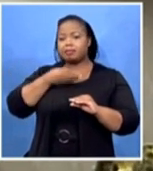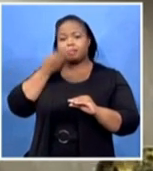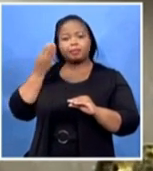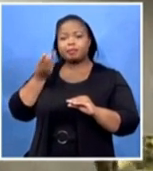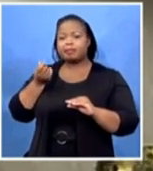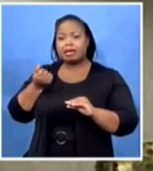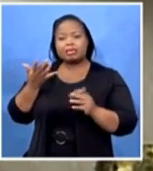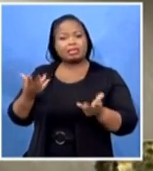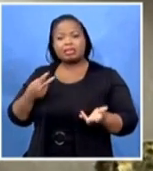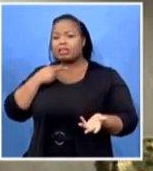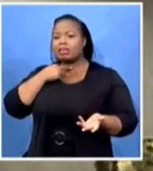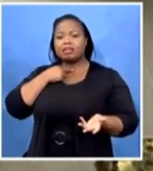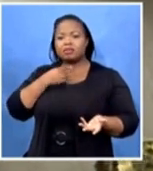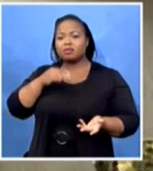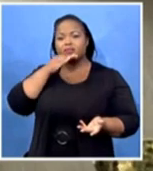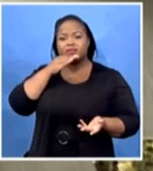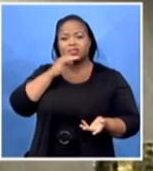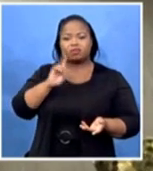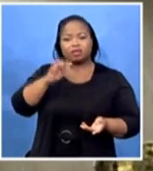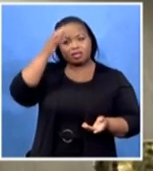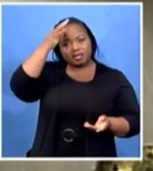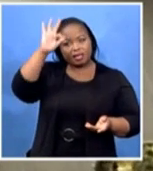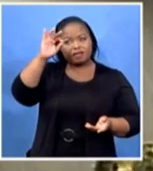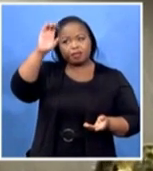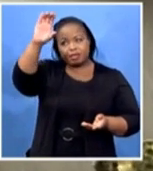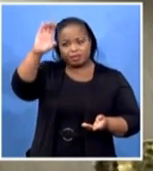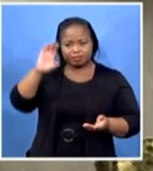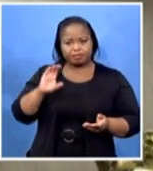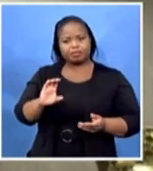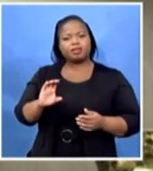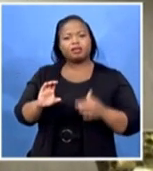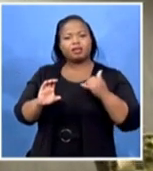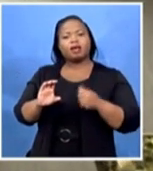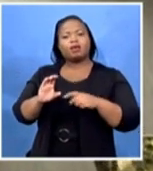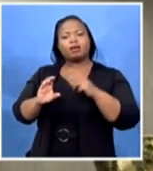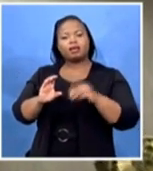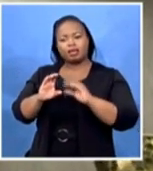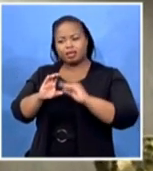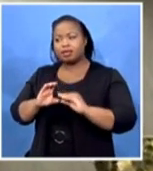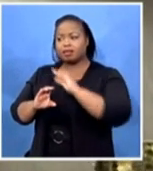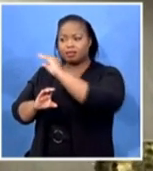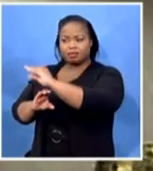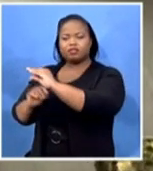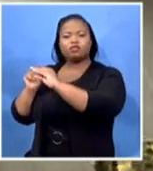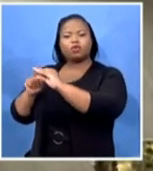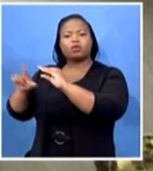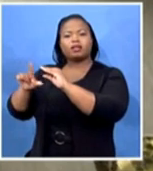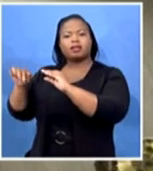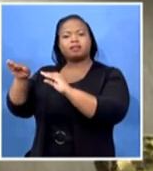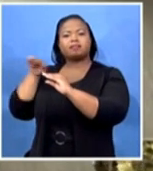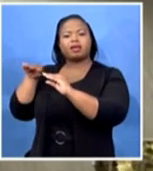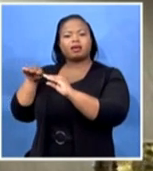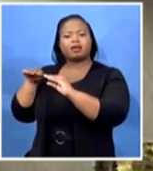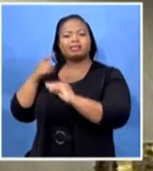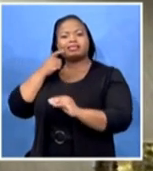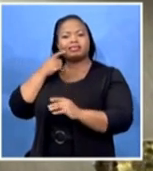to recapitalize Land Bank so that it can do the same. It means 1.2 billion